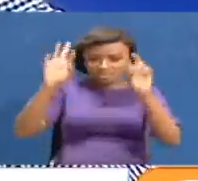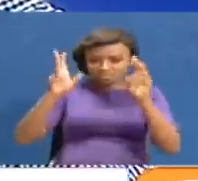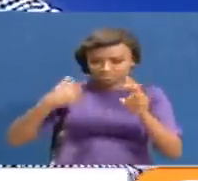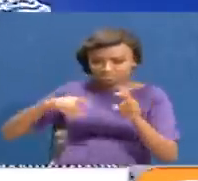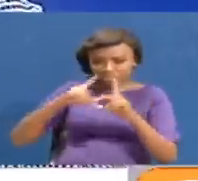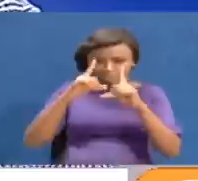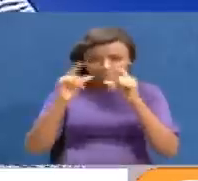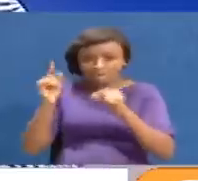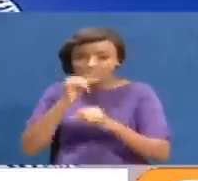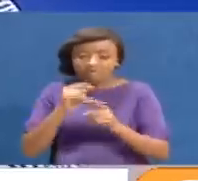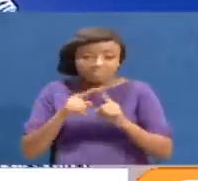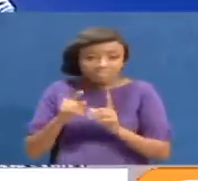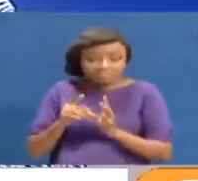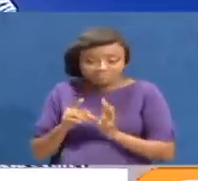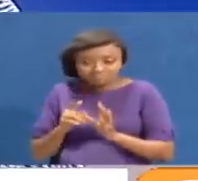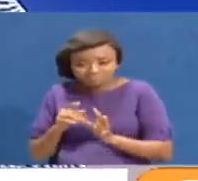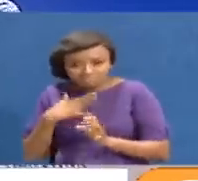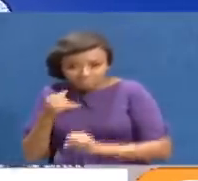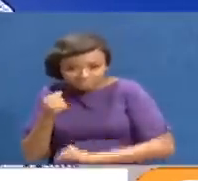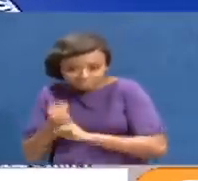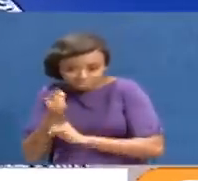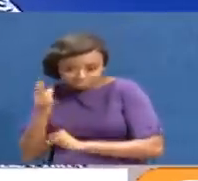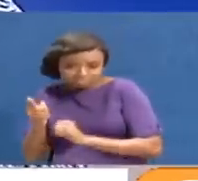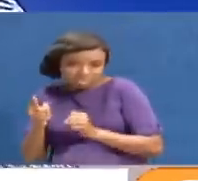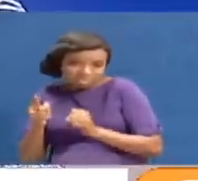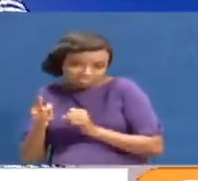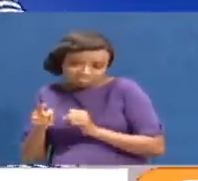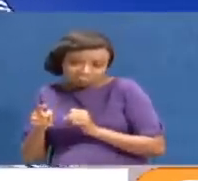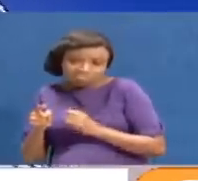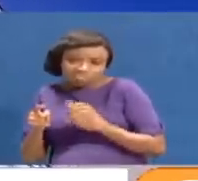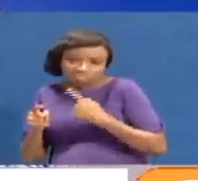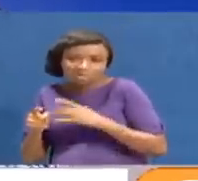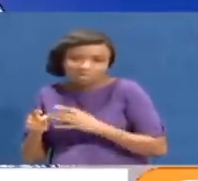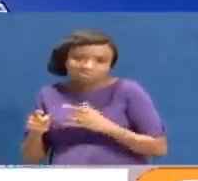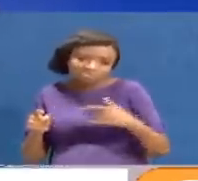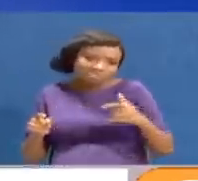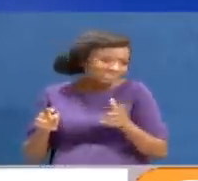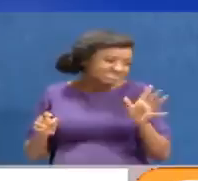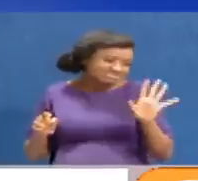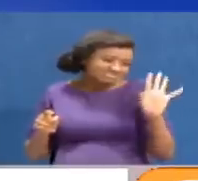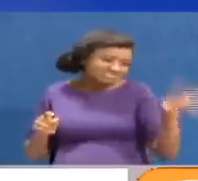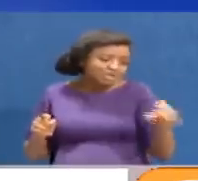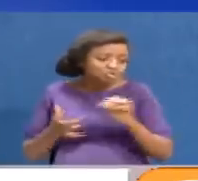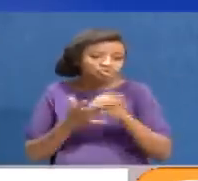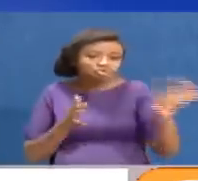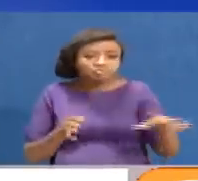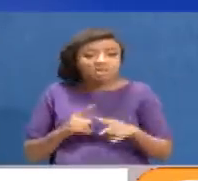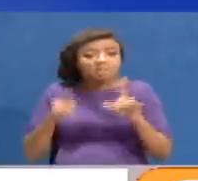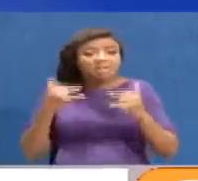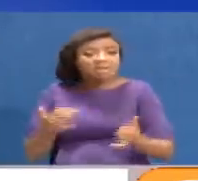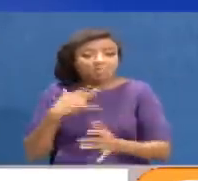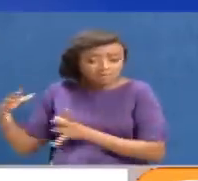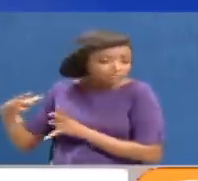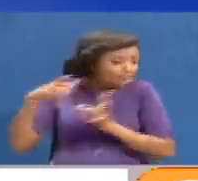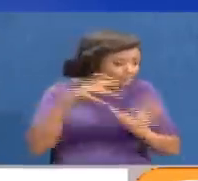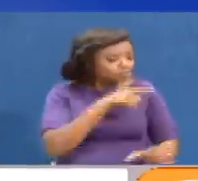But because we only sent with you, rather than five of us here, so ours were dropped. Okay. Now you're trying to force them,